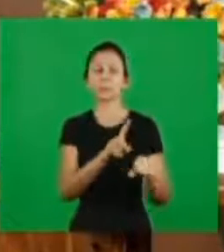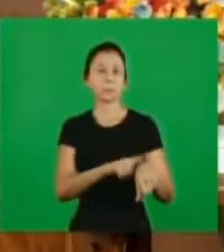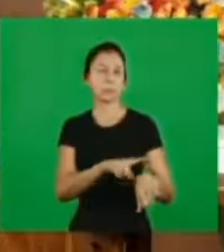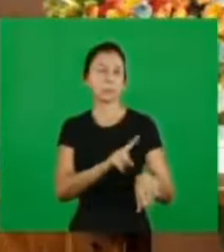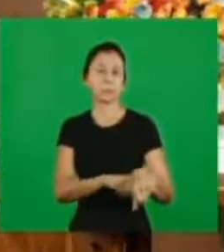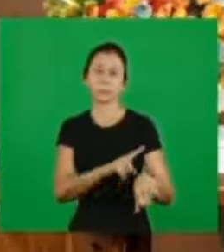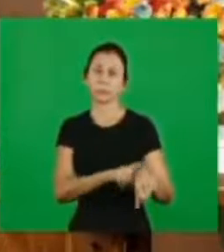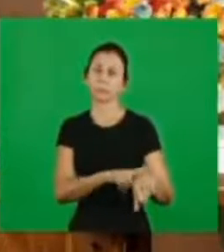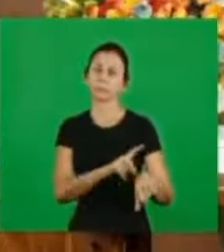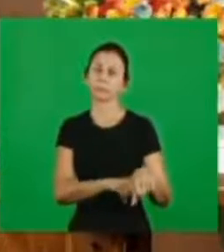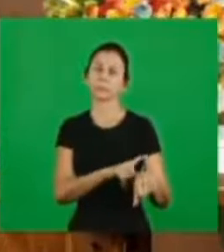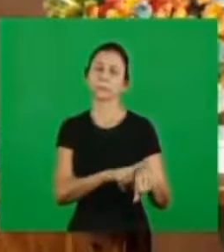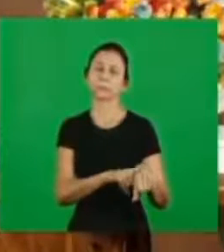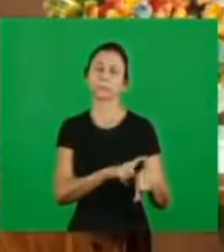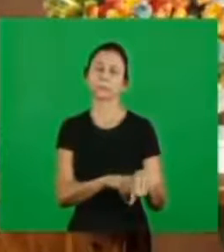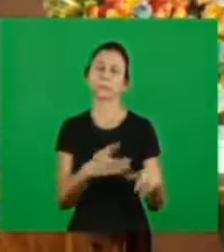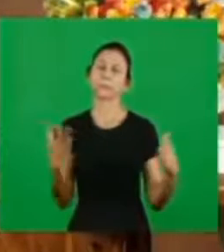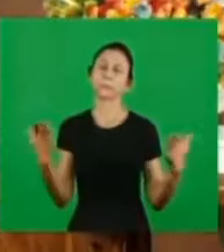time. Today,